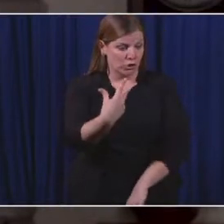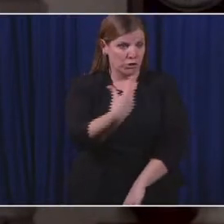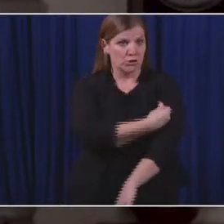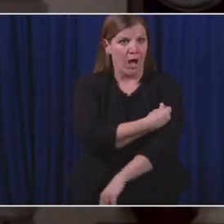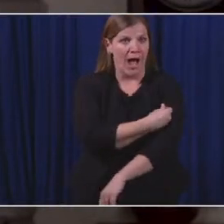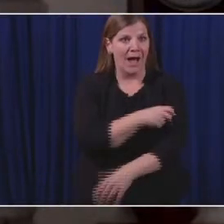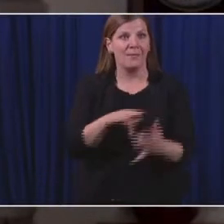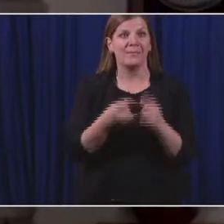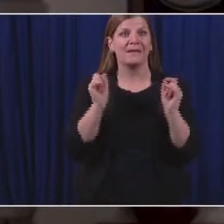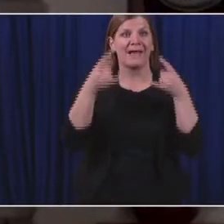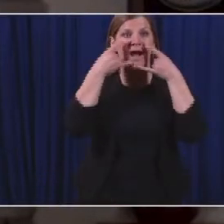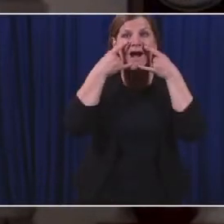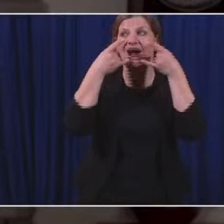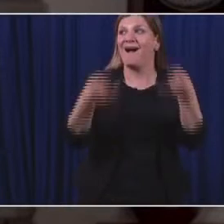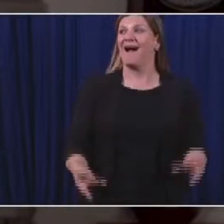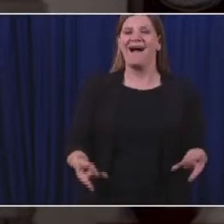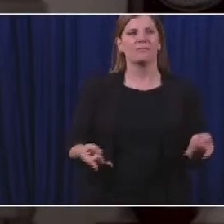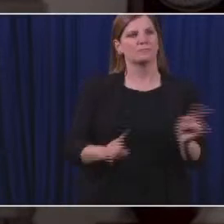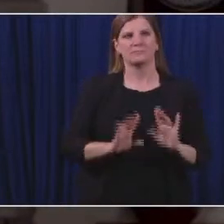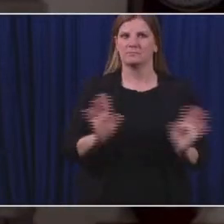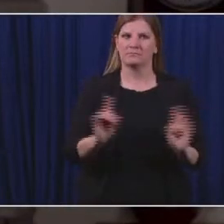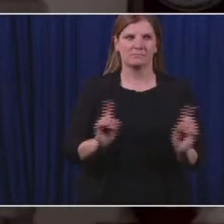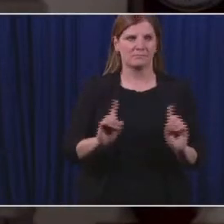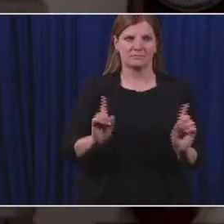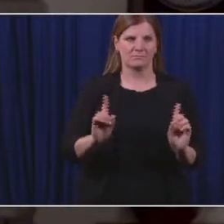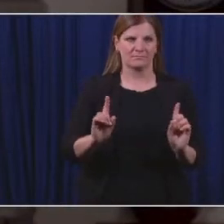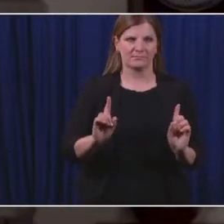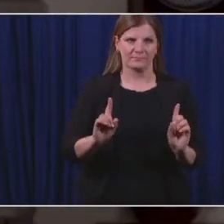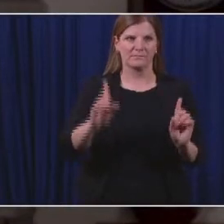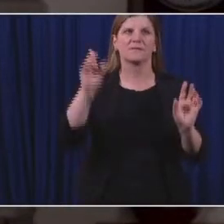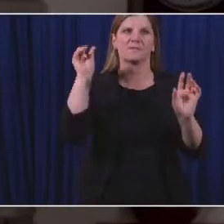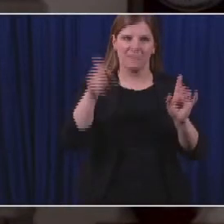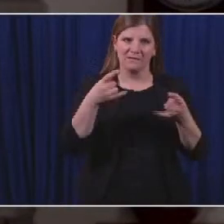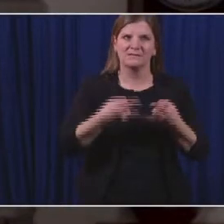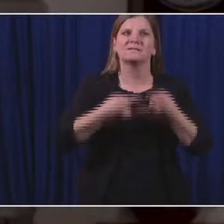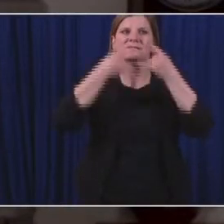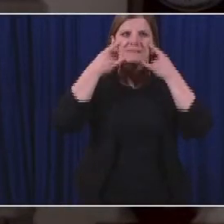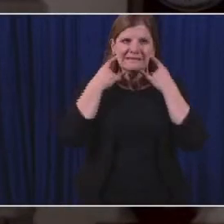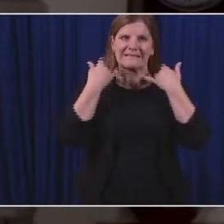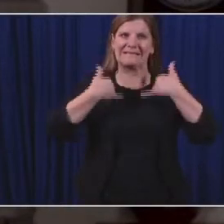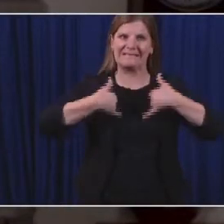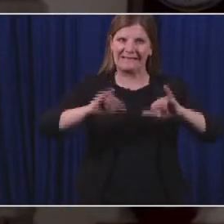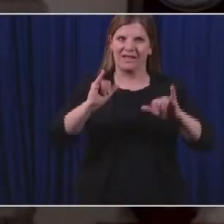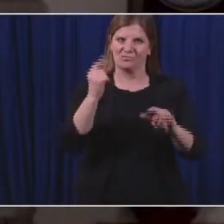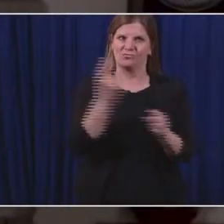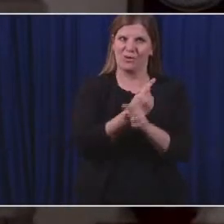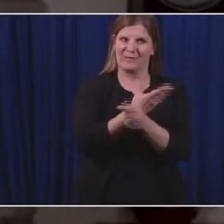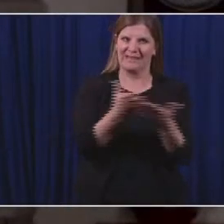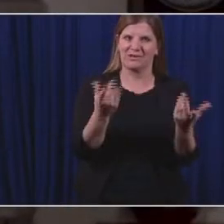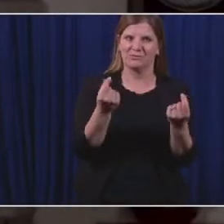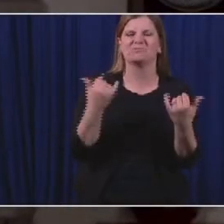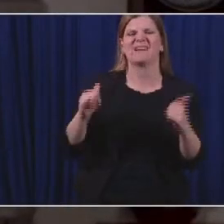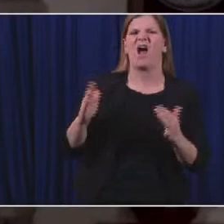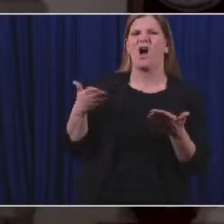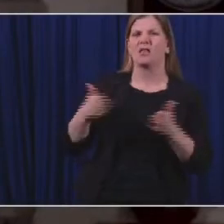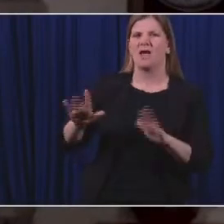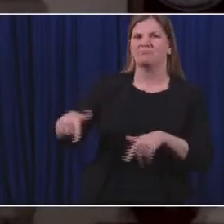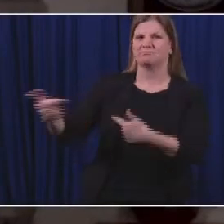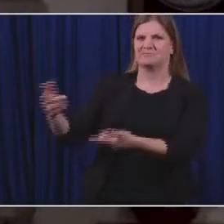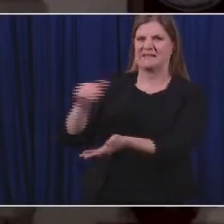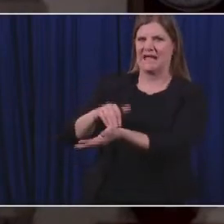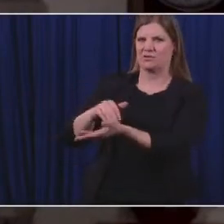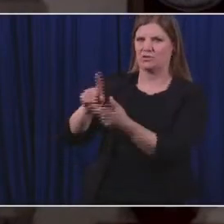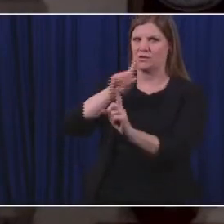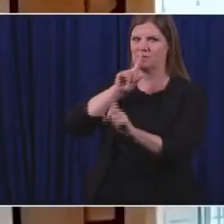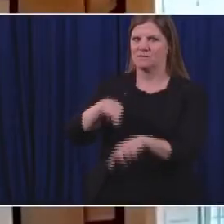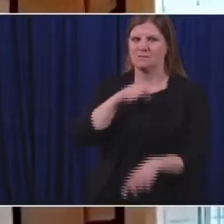They still need to wear a mask. It's the right thing to do. Doctor? Thank you, Governor.